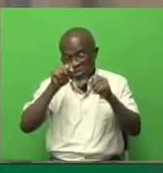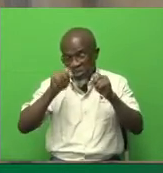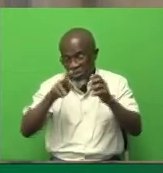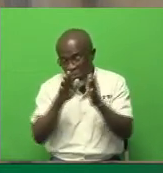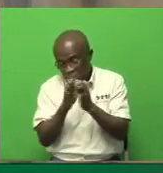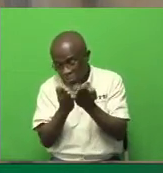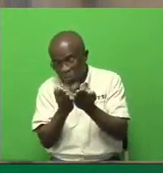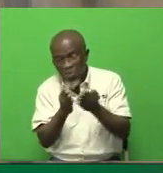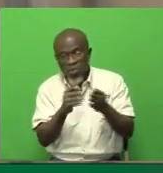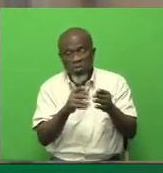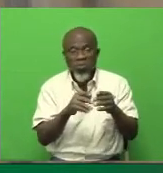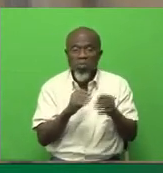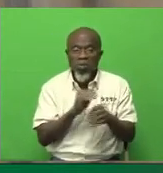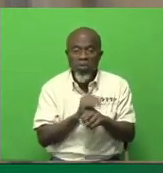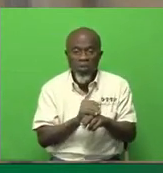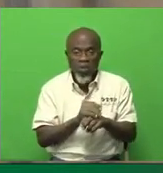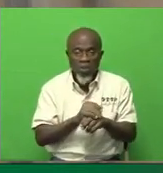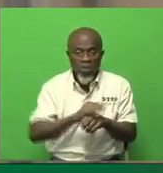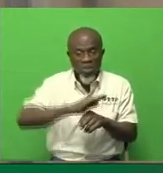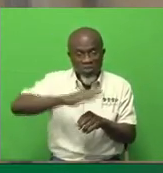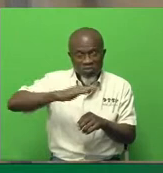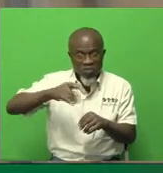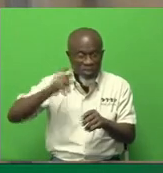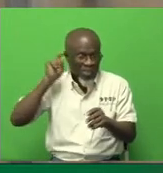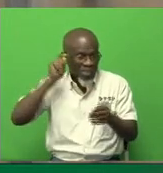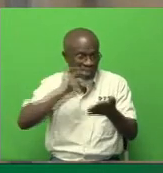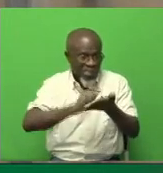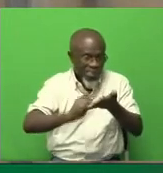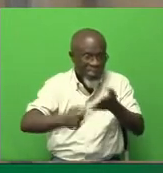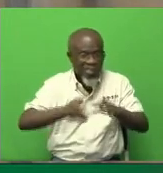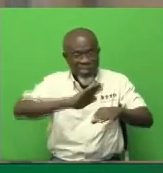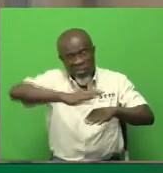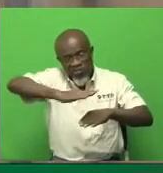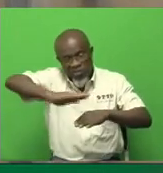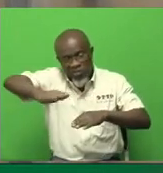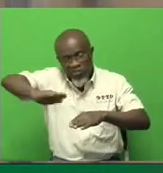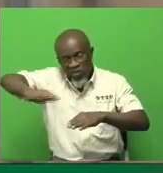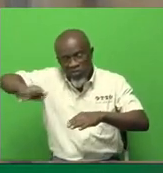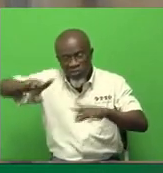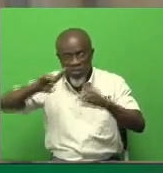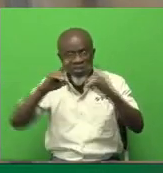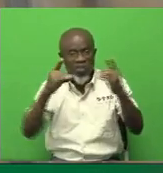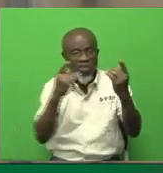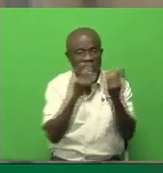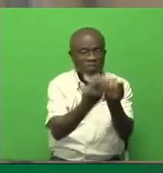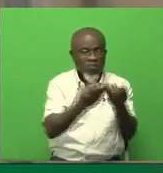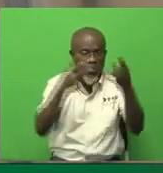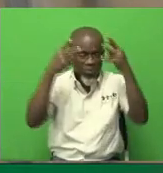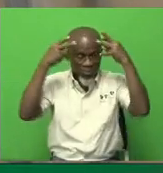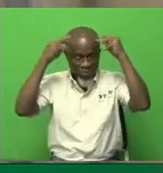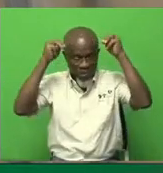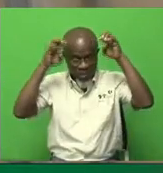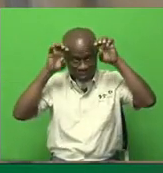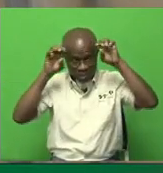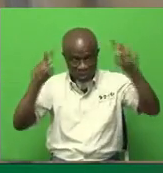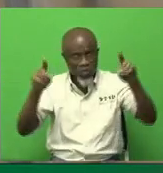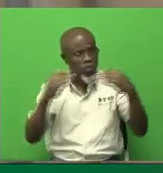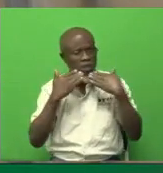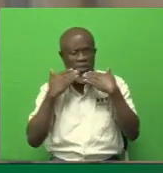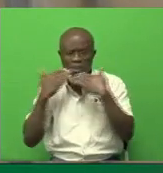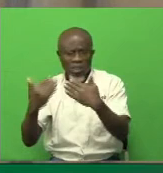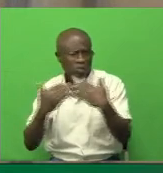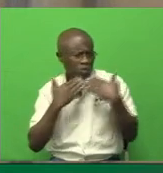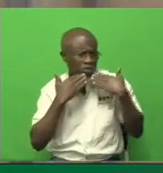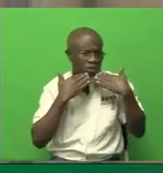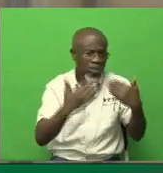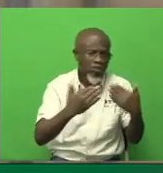permanent secretary and ministerial Secretariat and all other Departments of the Emory thank you thank you for your hard